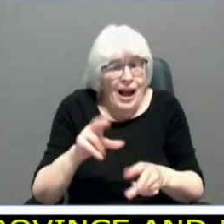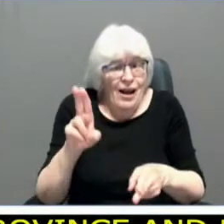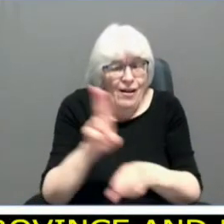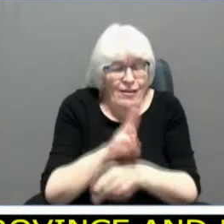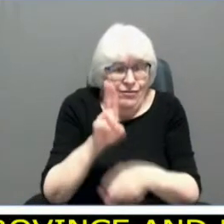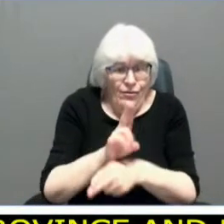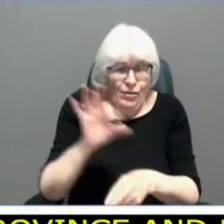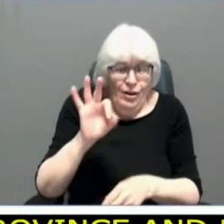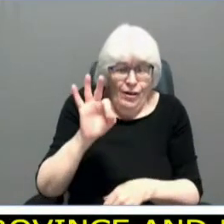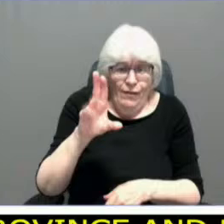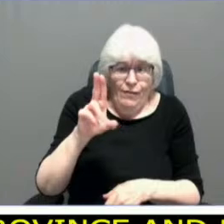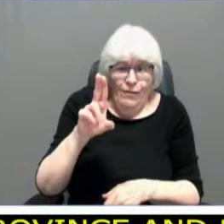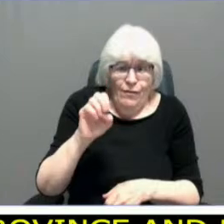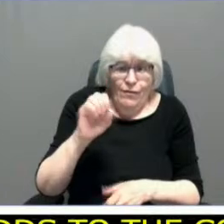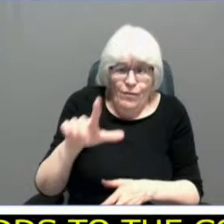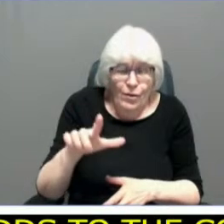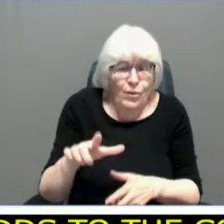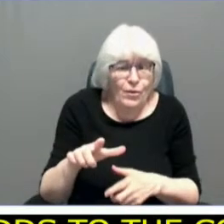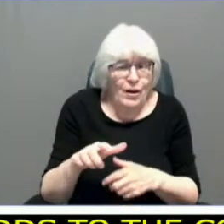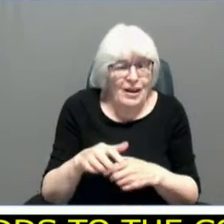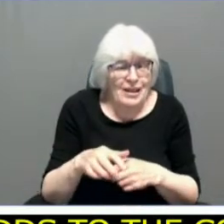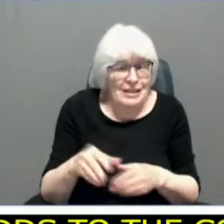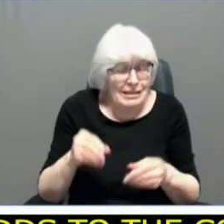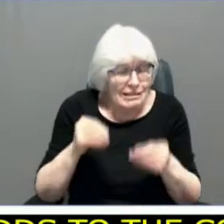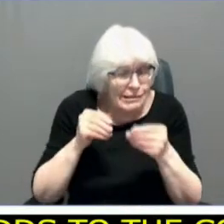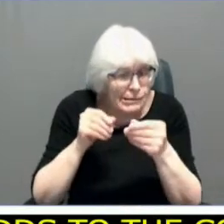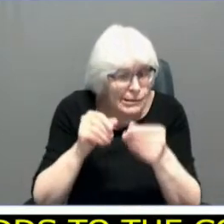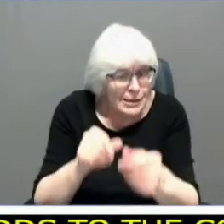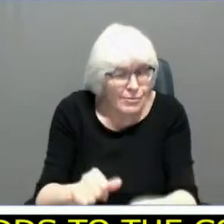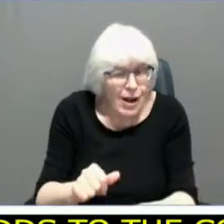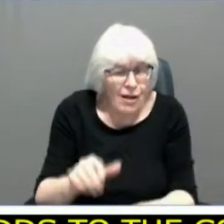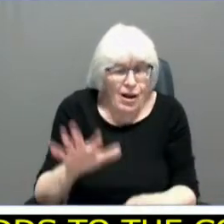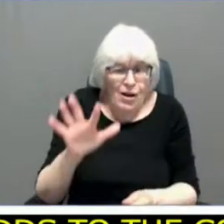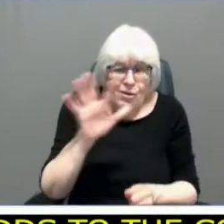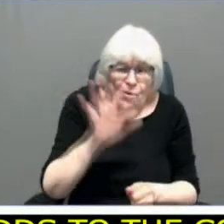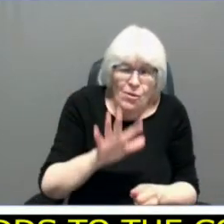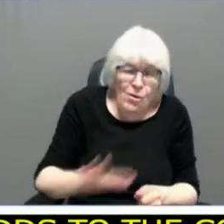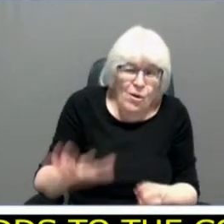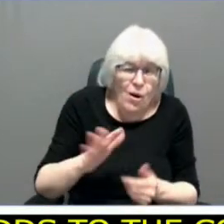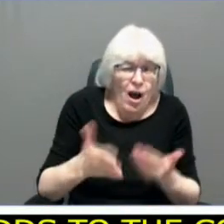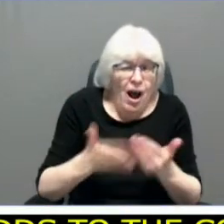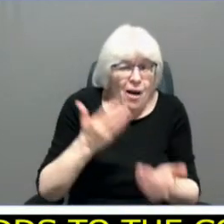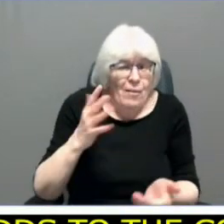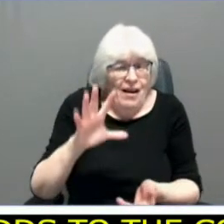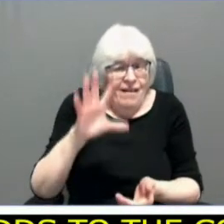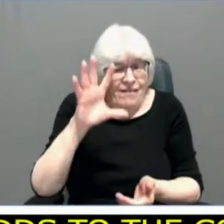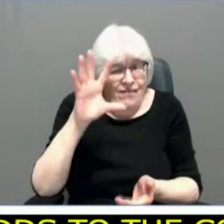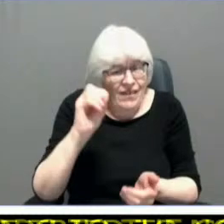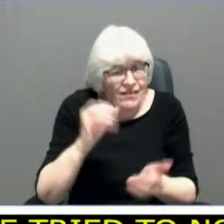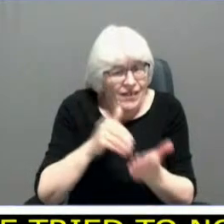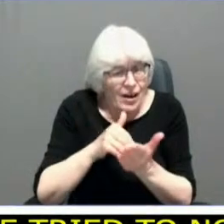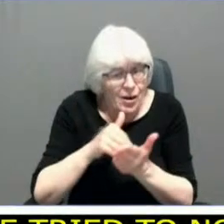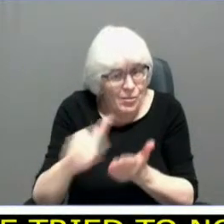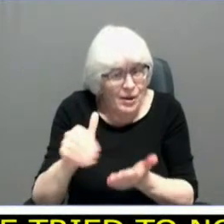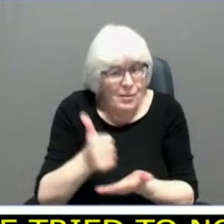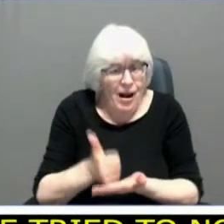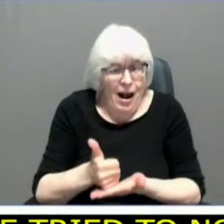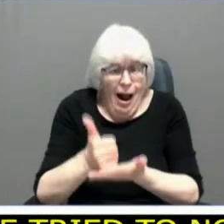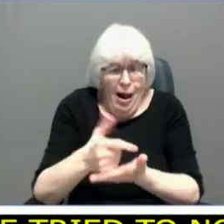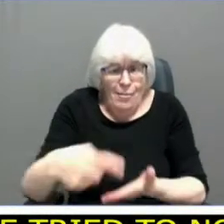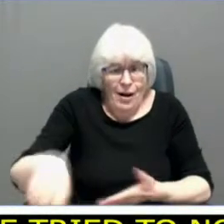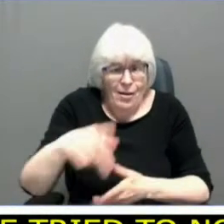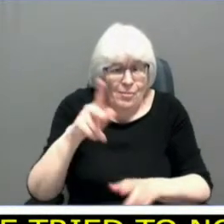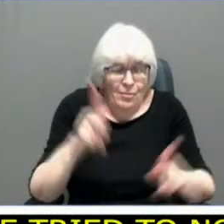spent close to $50 million in terms of relief packages for islanders in a variety of ways.